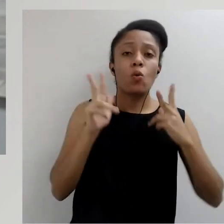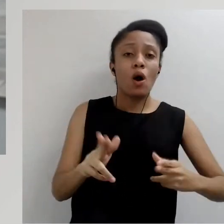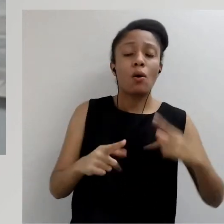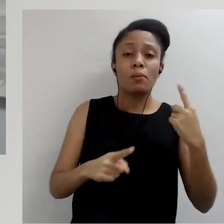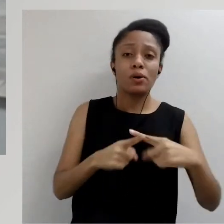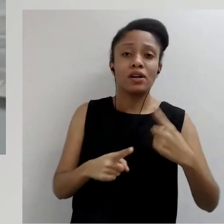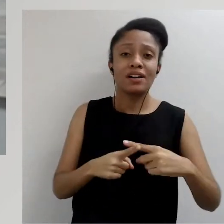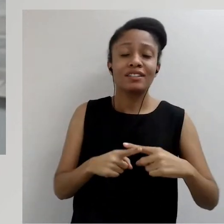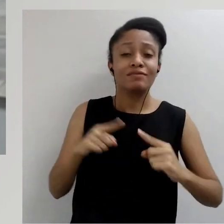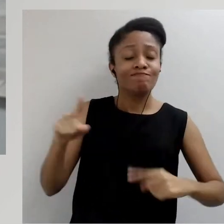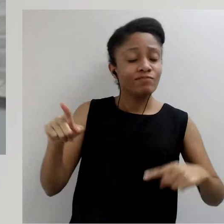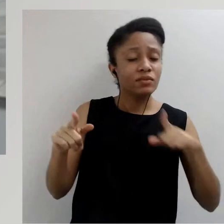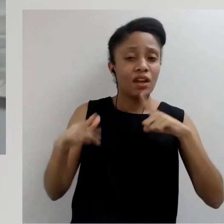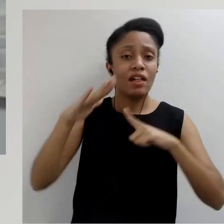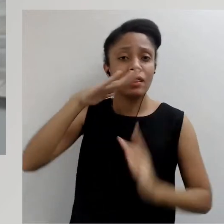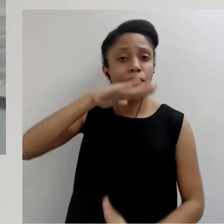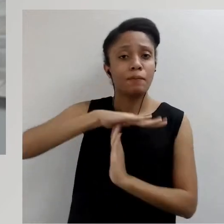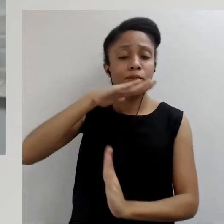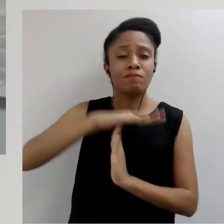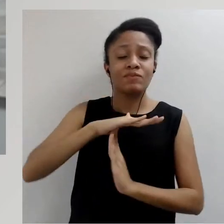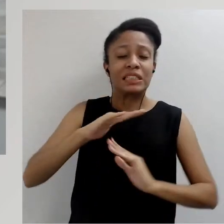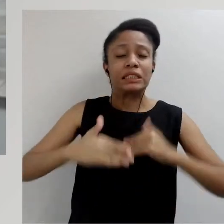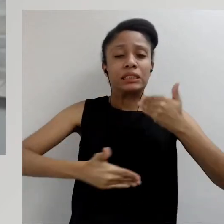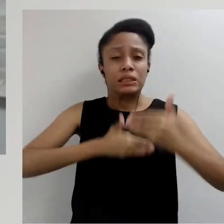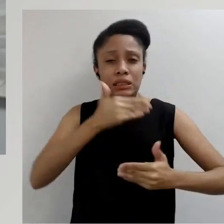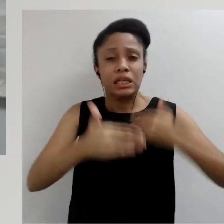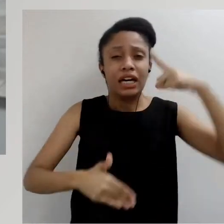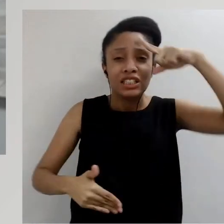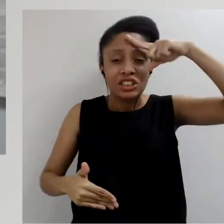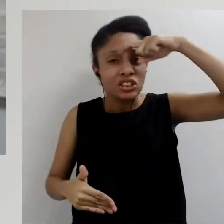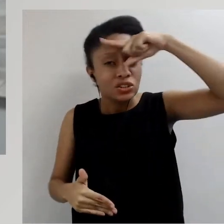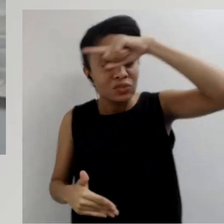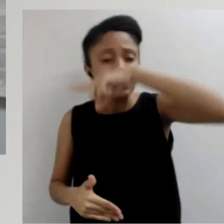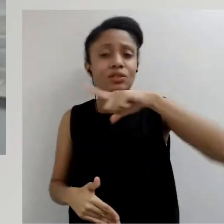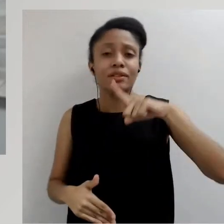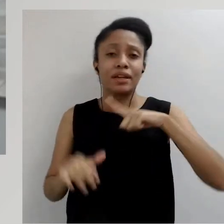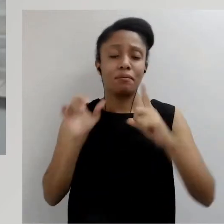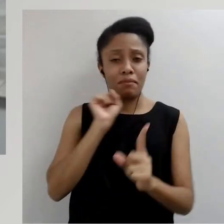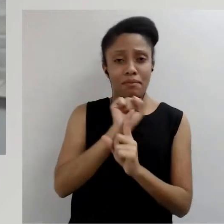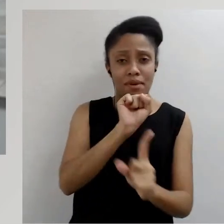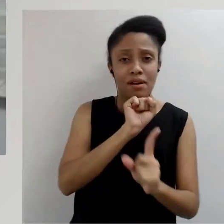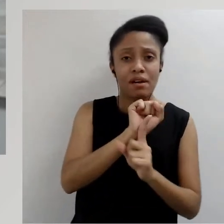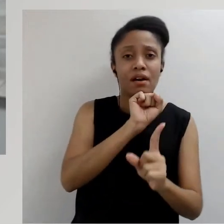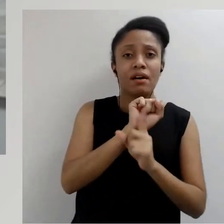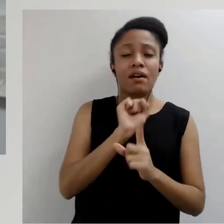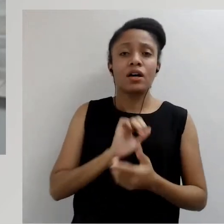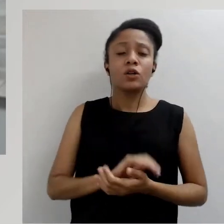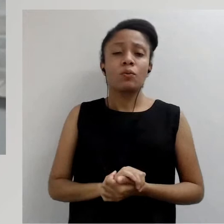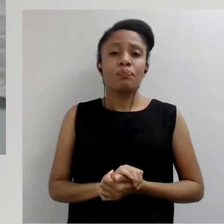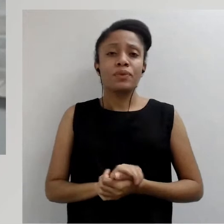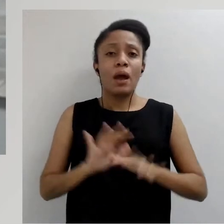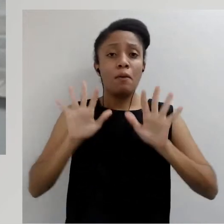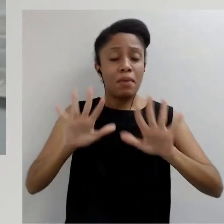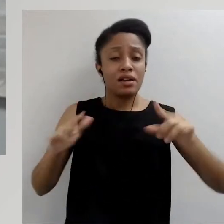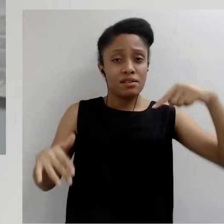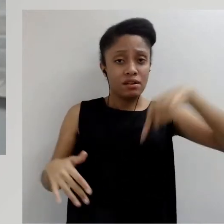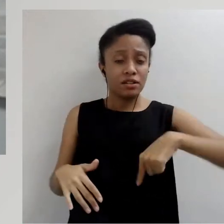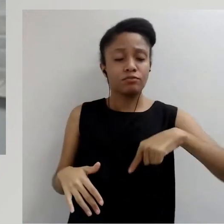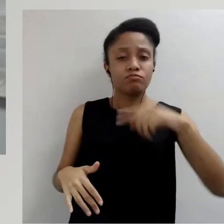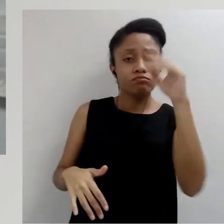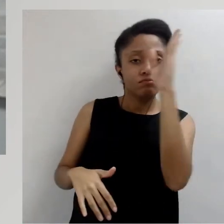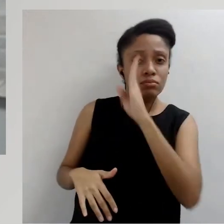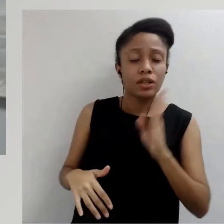a market allowing us to do that, and it's more and more difficult to have this market. Now bringing it to